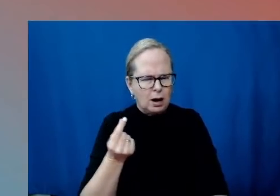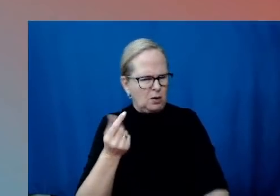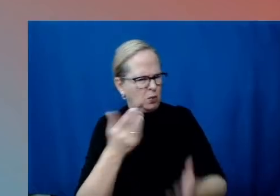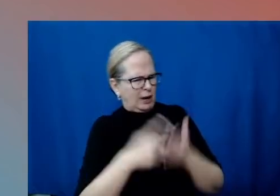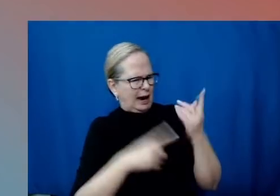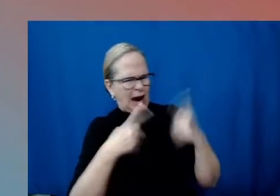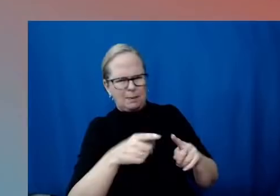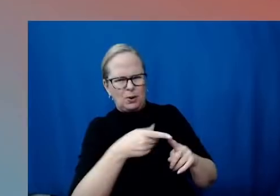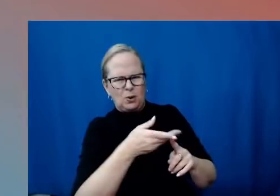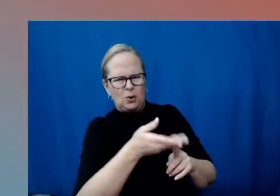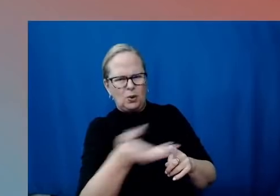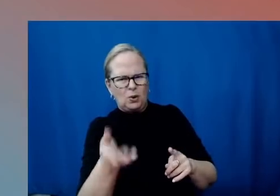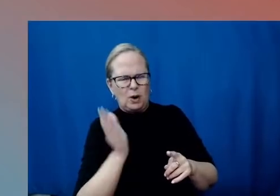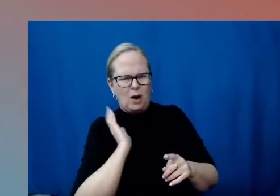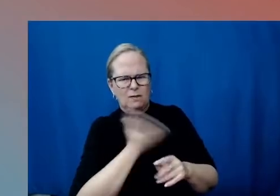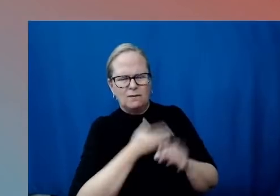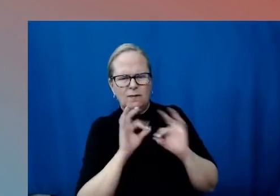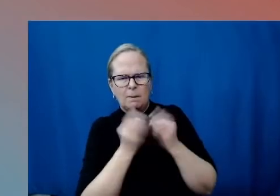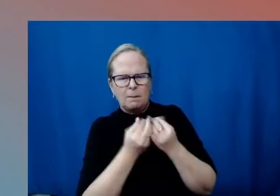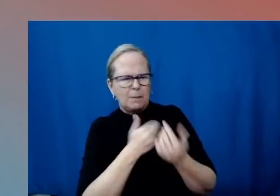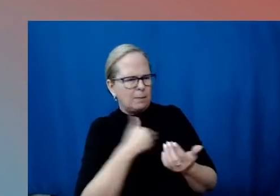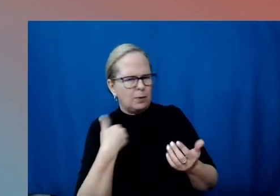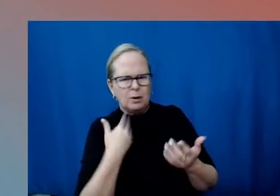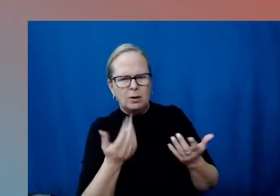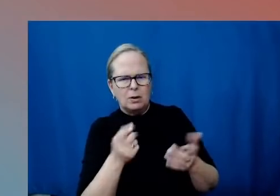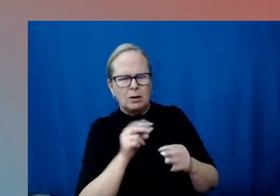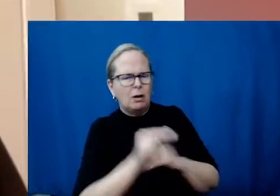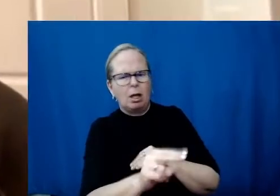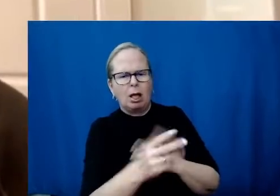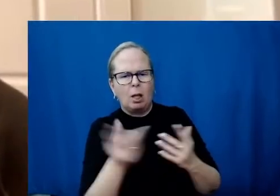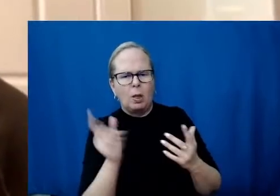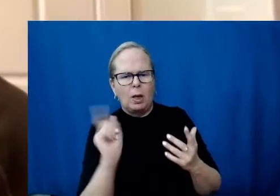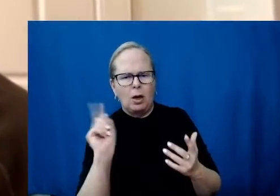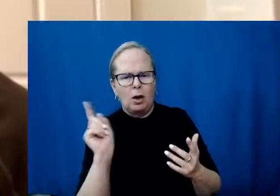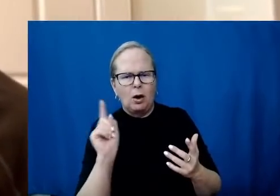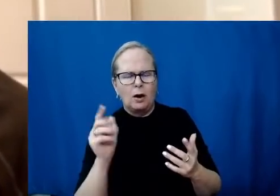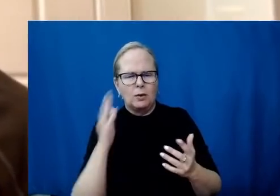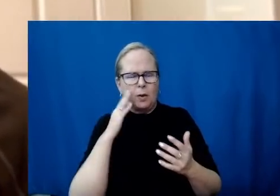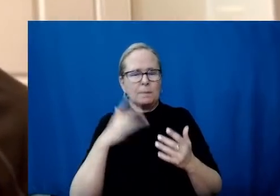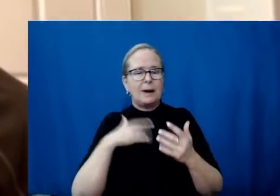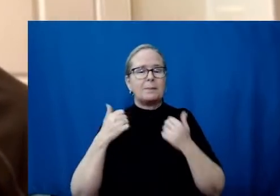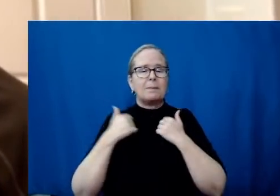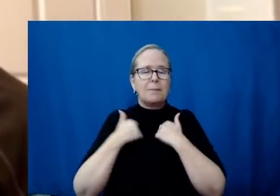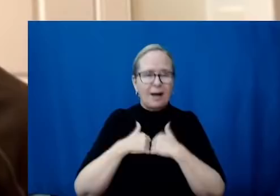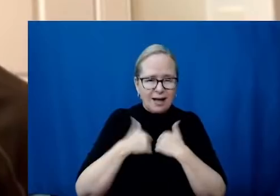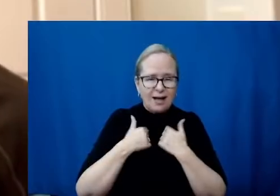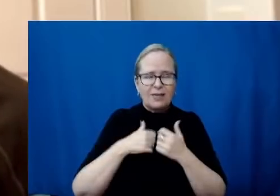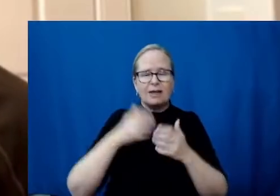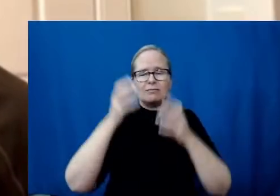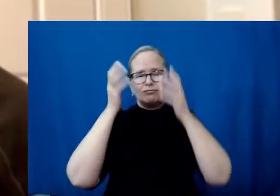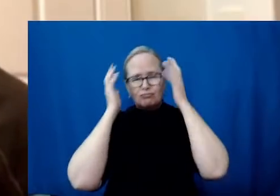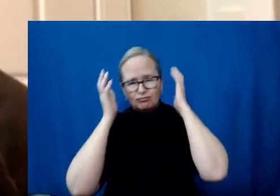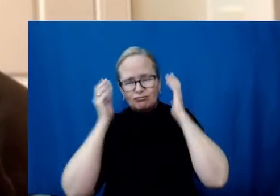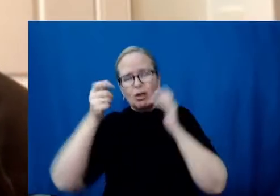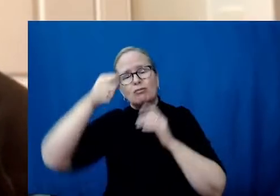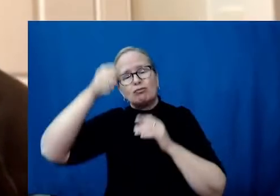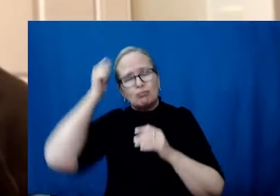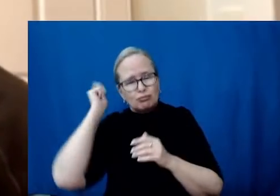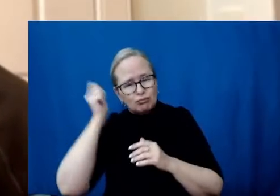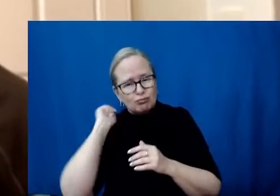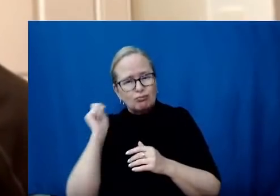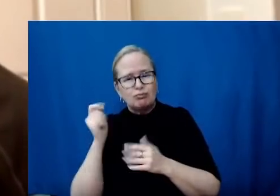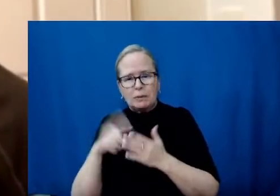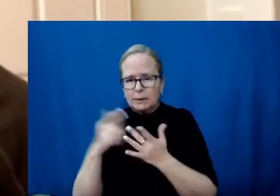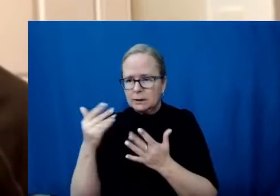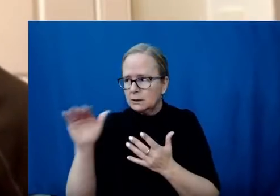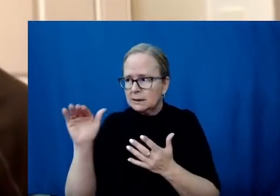like grooming and bathing and personal care that would be normally done at a standard level that's much better, is not getting done